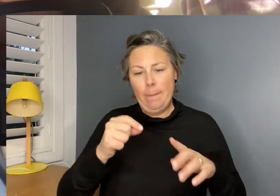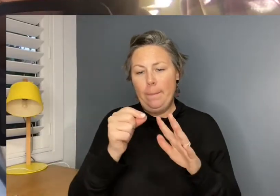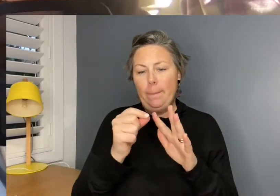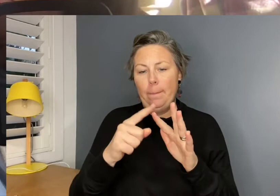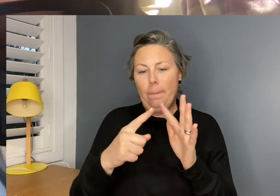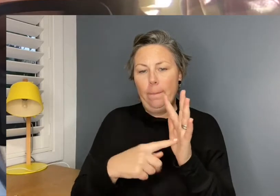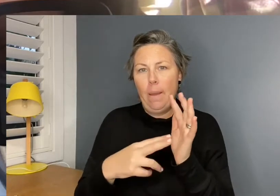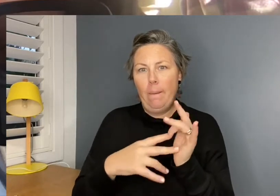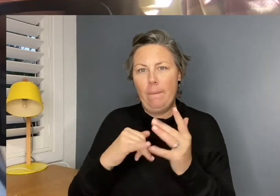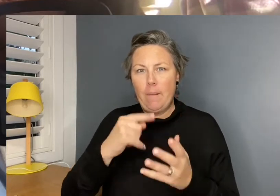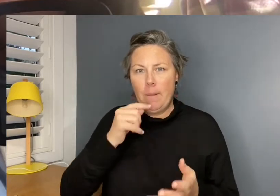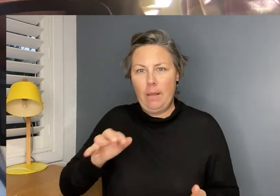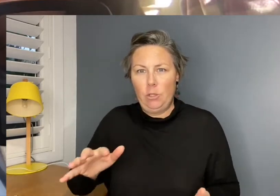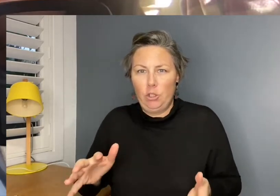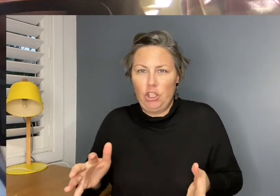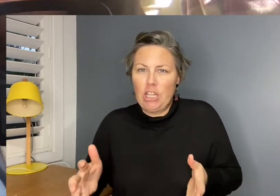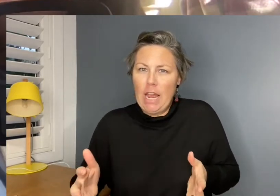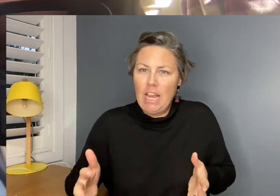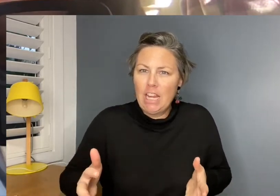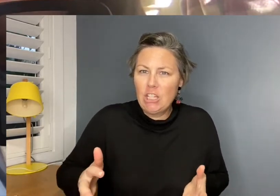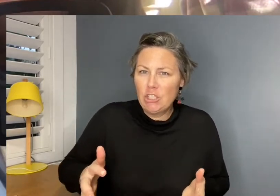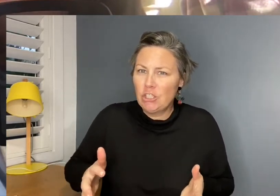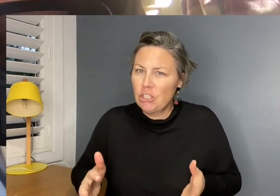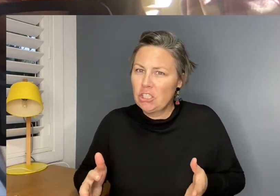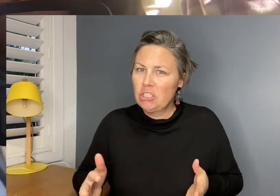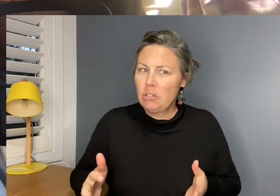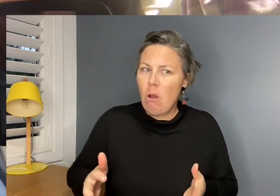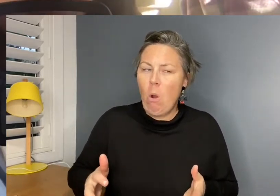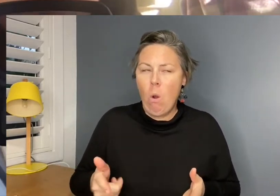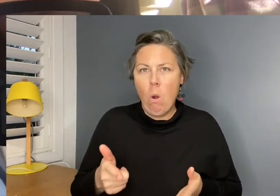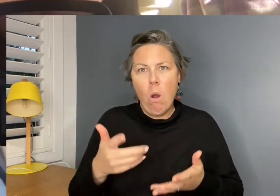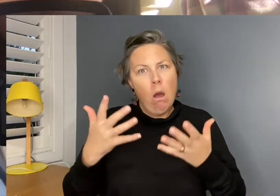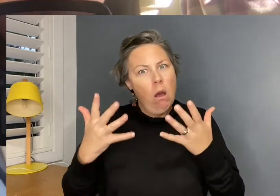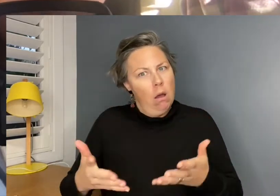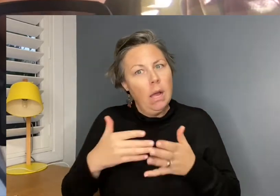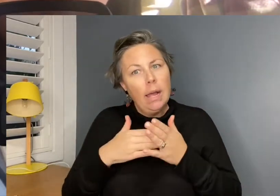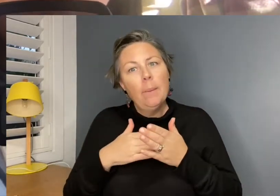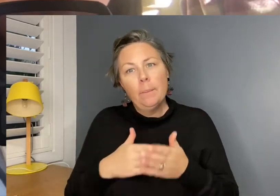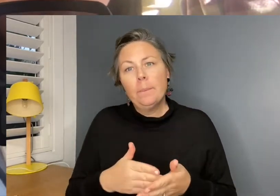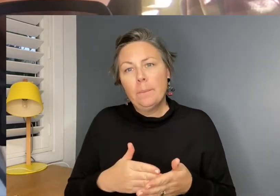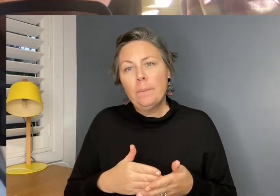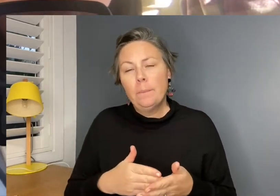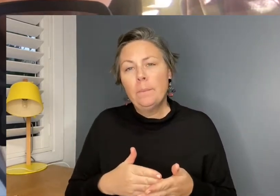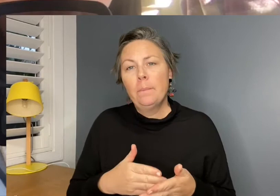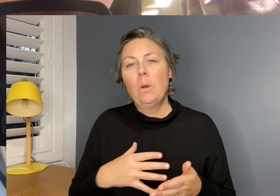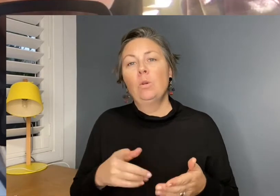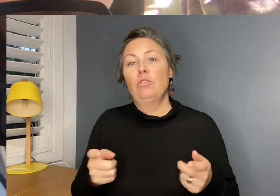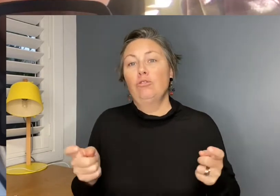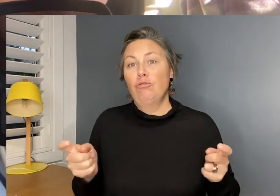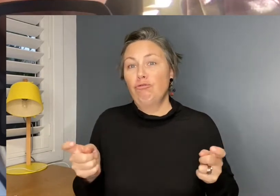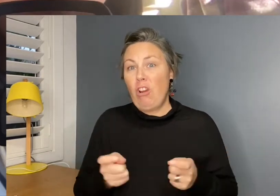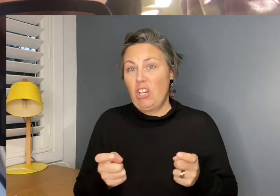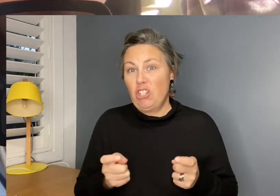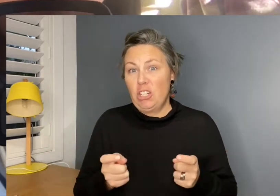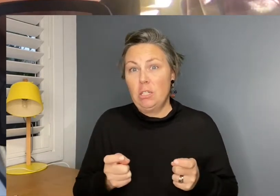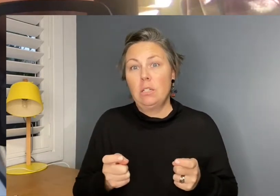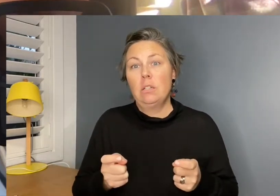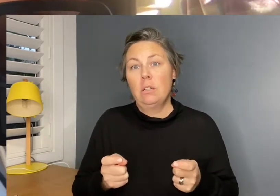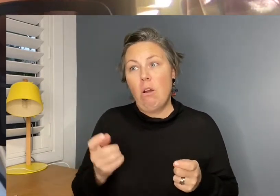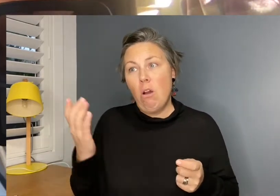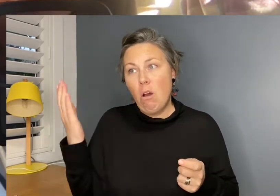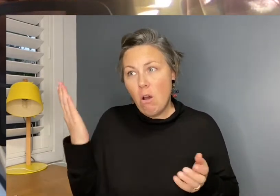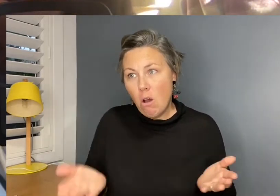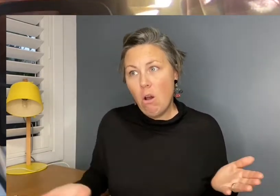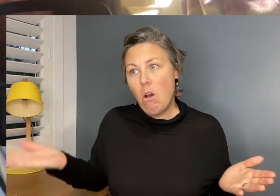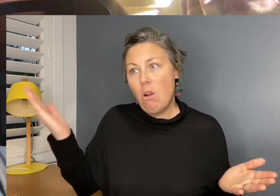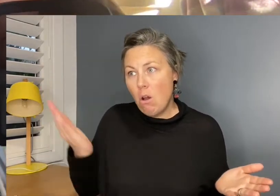Yeah. And that helped immensely because the contractions were just sort of